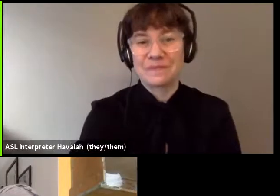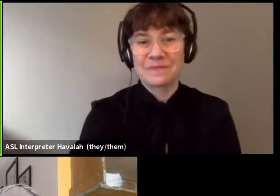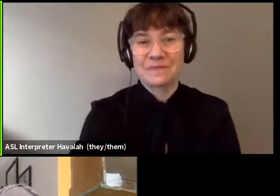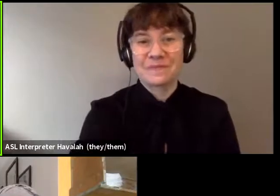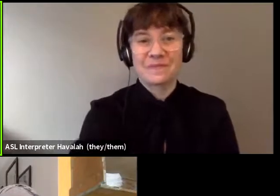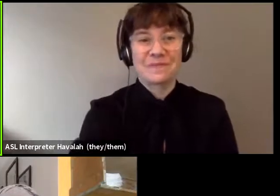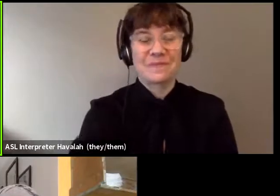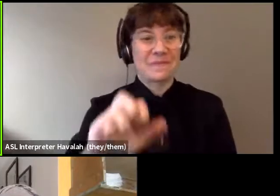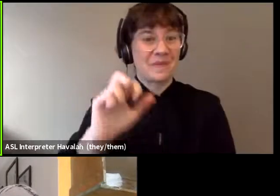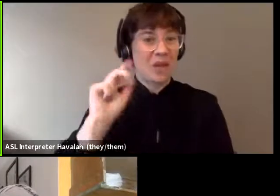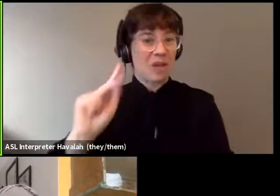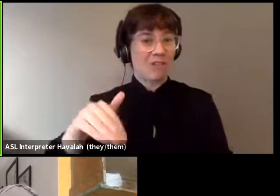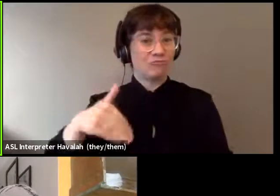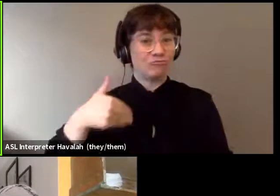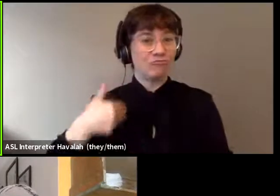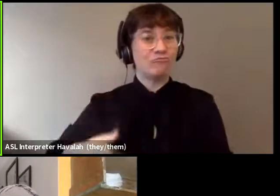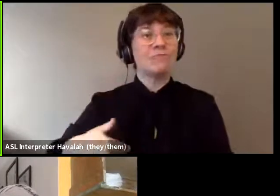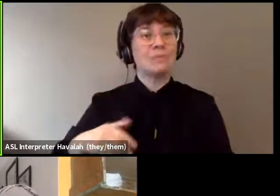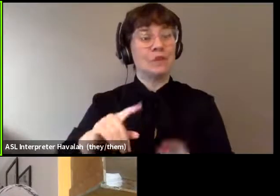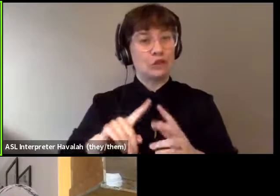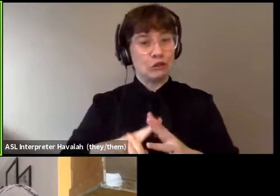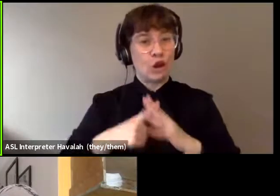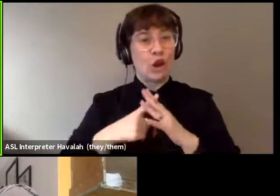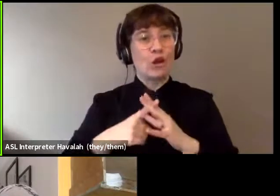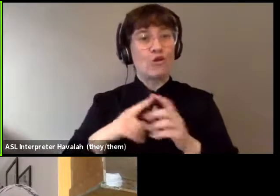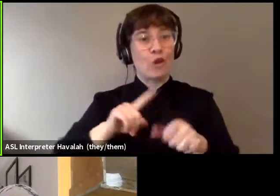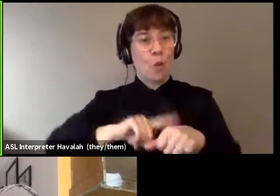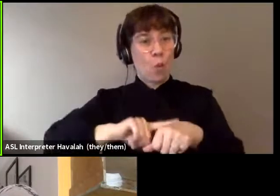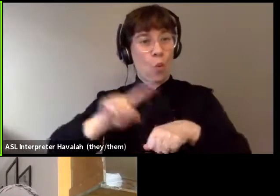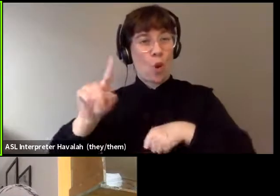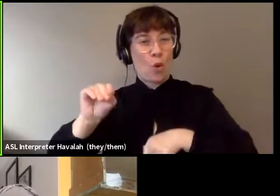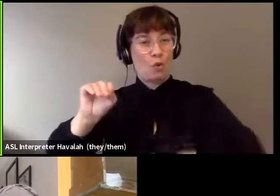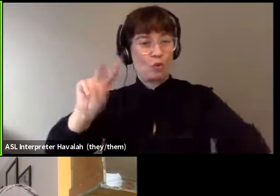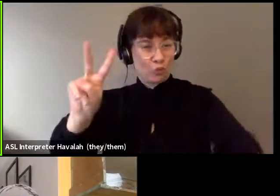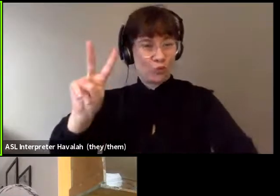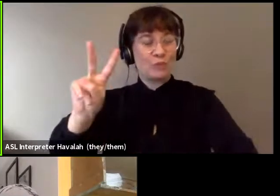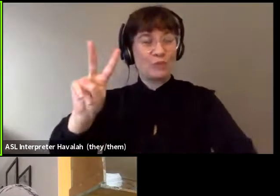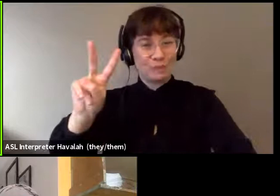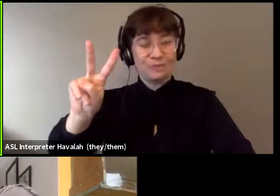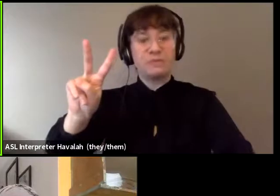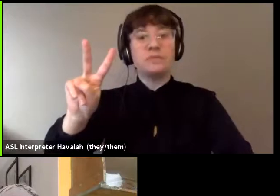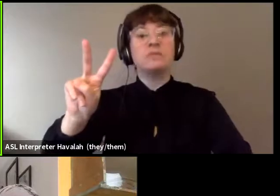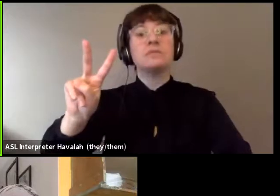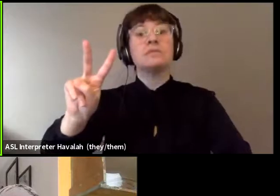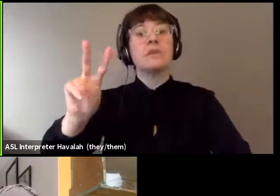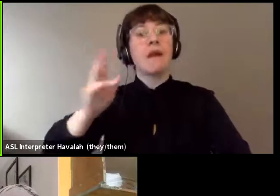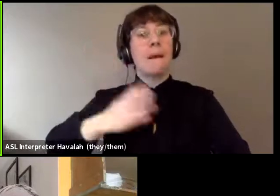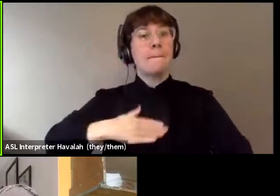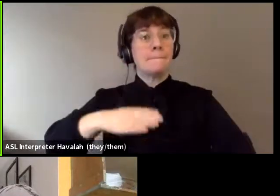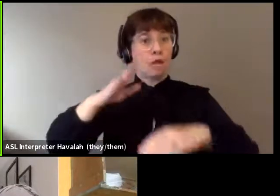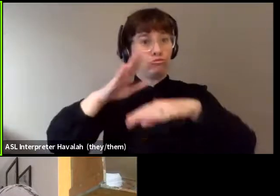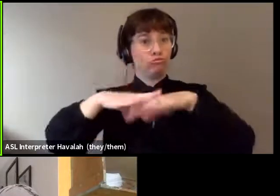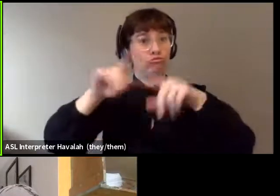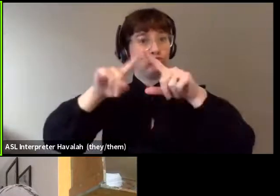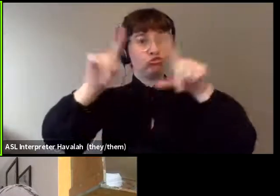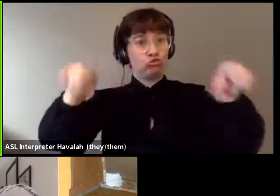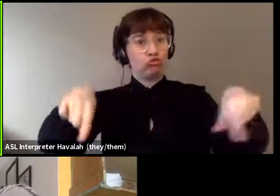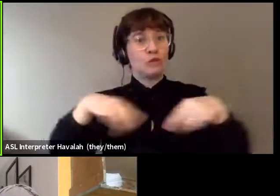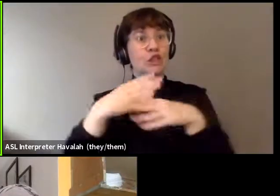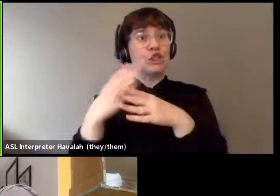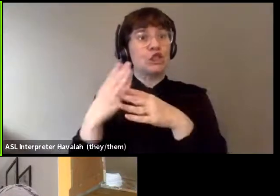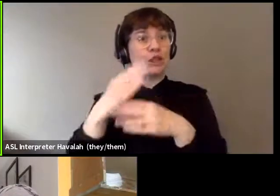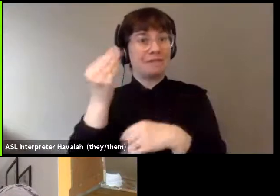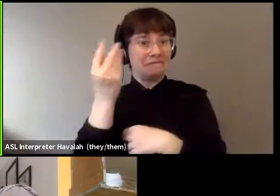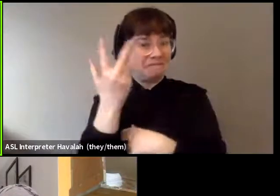Okay, y'all, so I'll just go ahead and begin. It's 1:02. Again, I'm just gonna share my screen. For